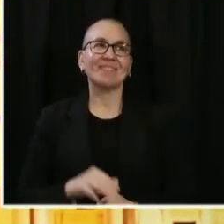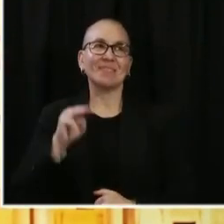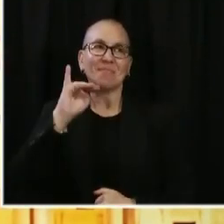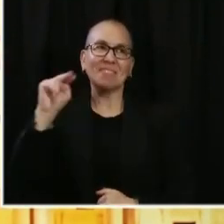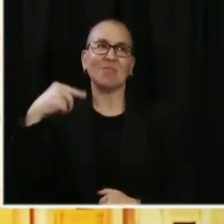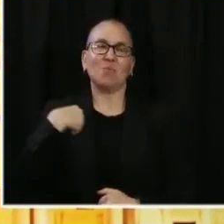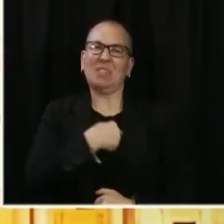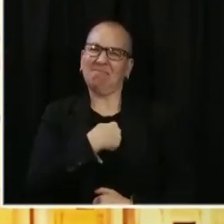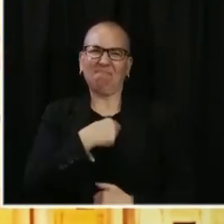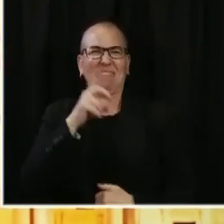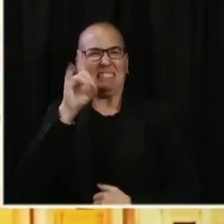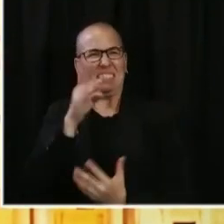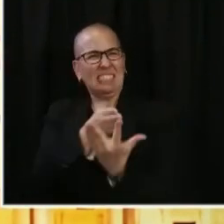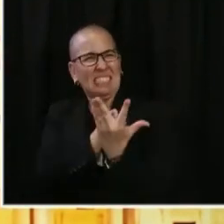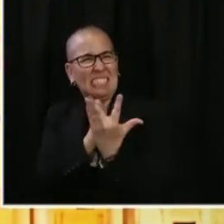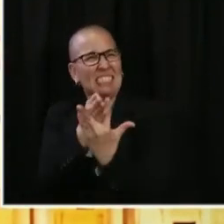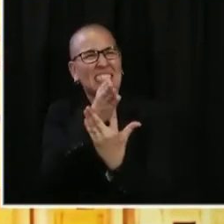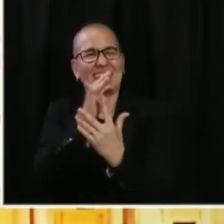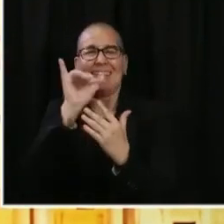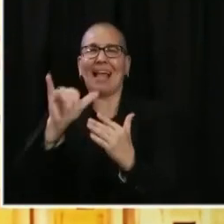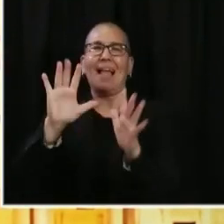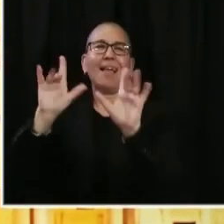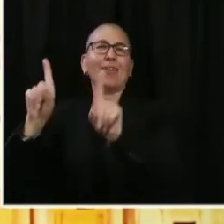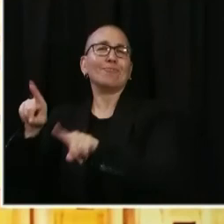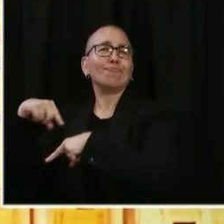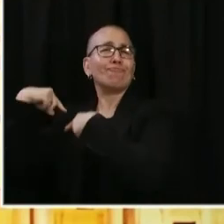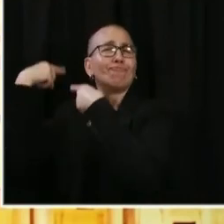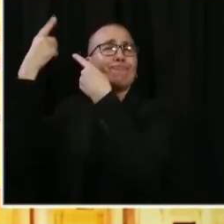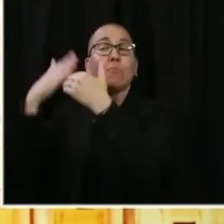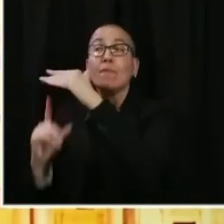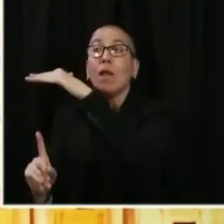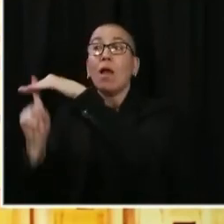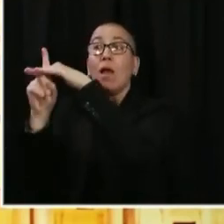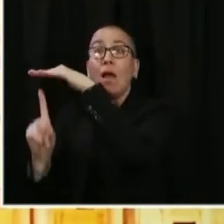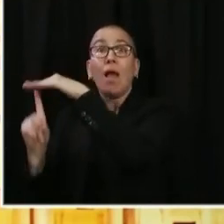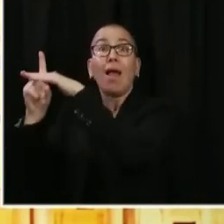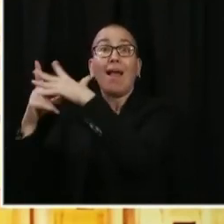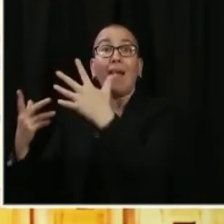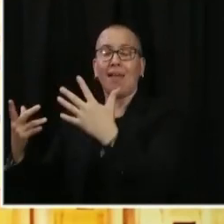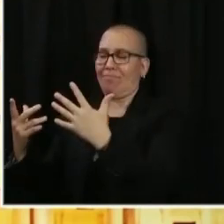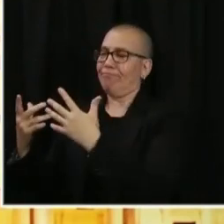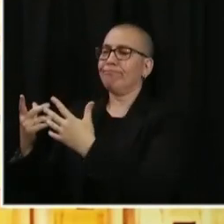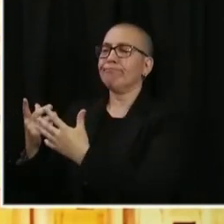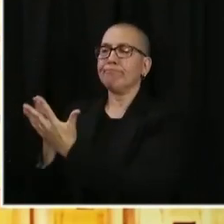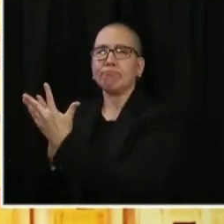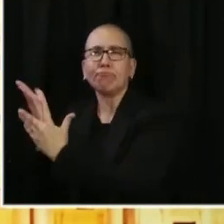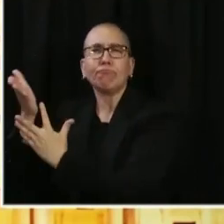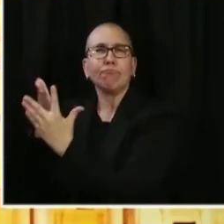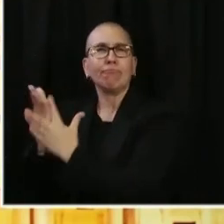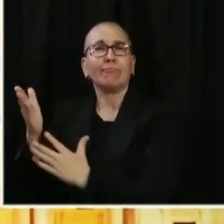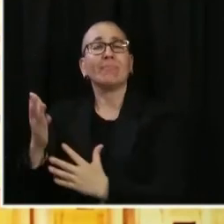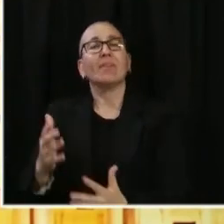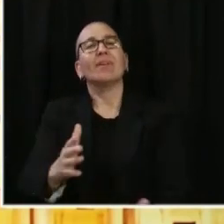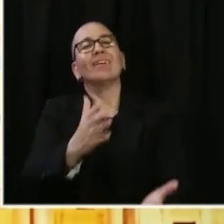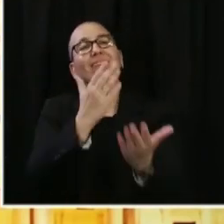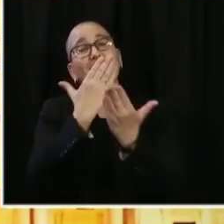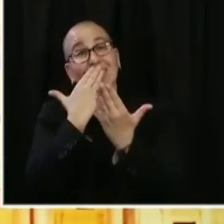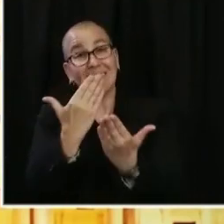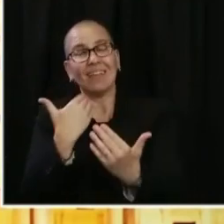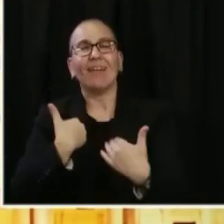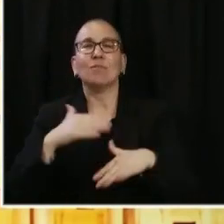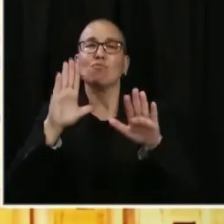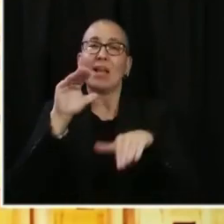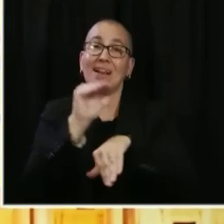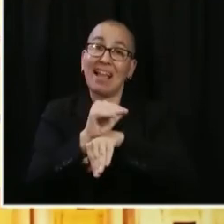this, just as we have every other challenge, by doing it together. Thank you, good evening, and stay safe, Minnesota.